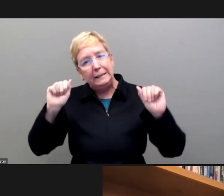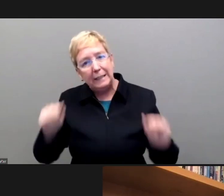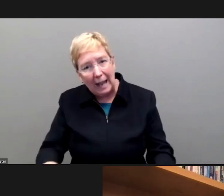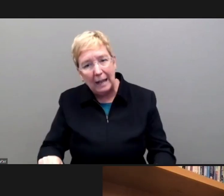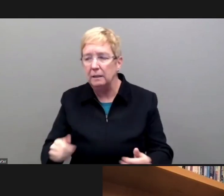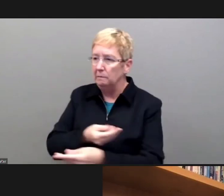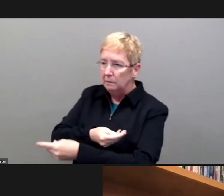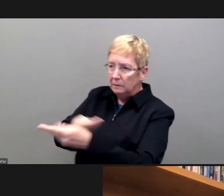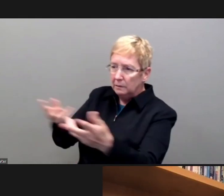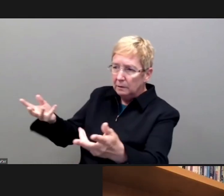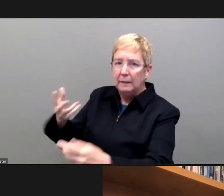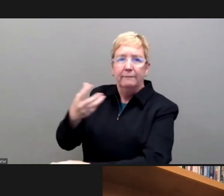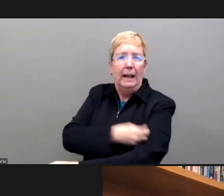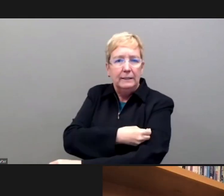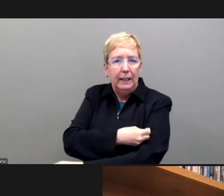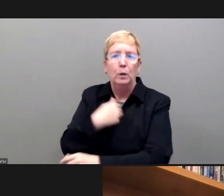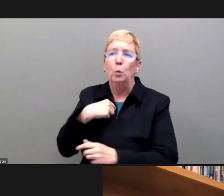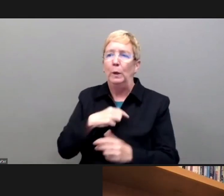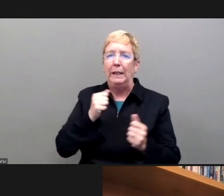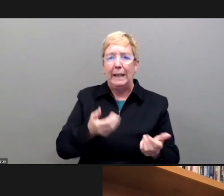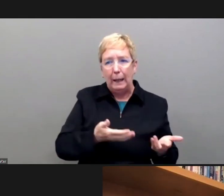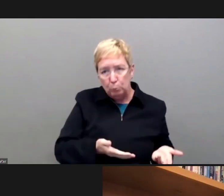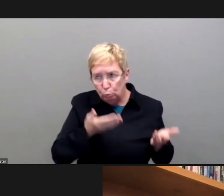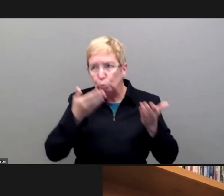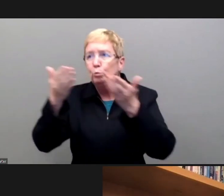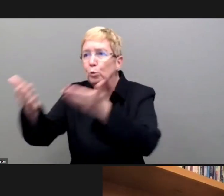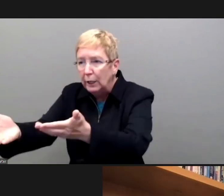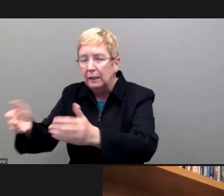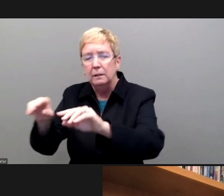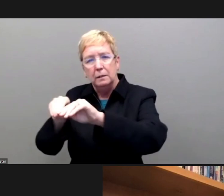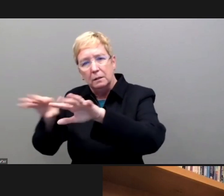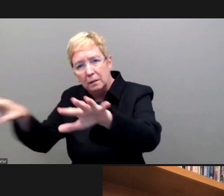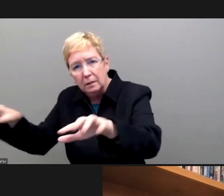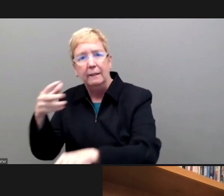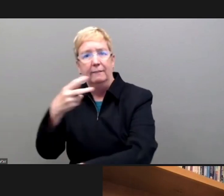you effectively and efficiently, that I'm